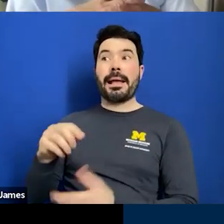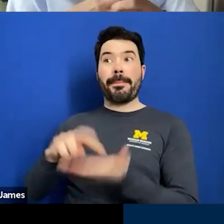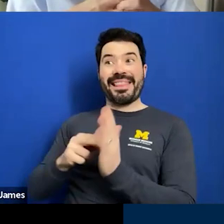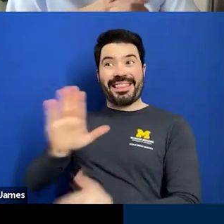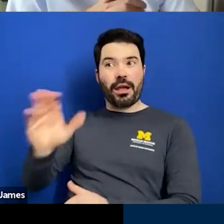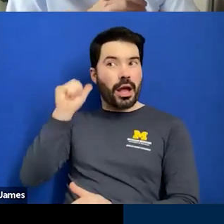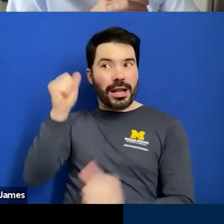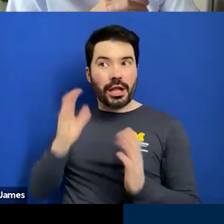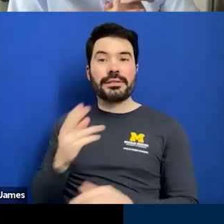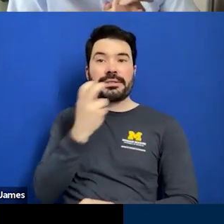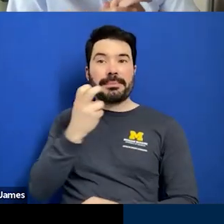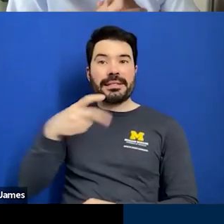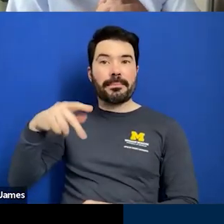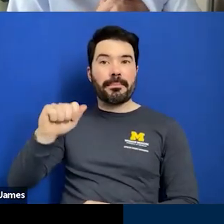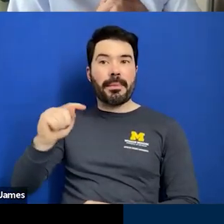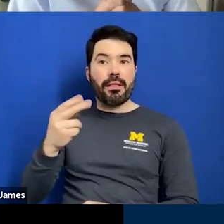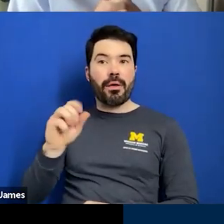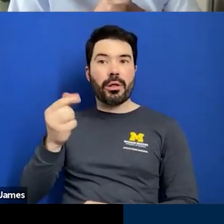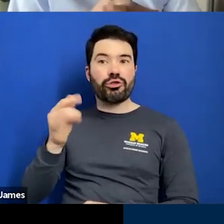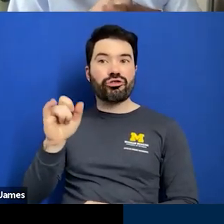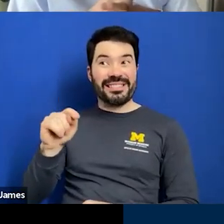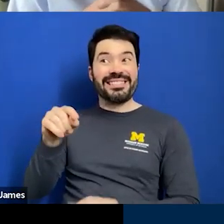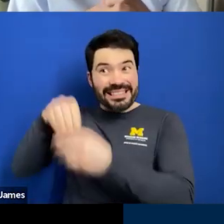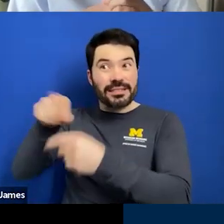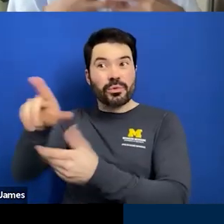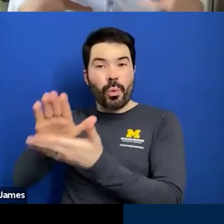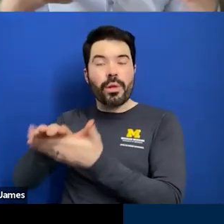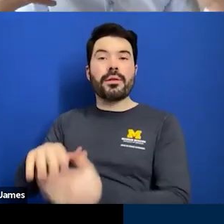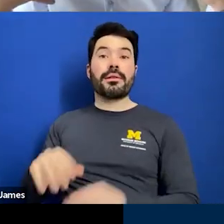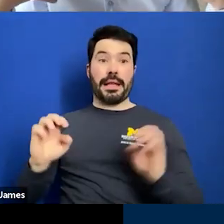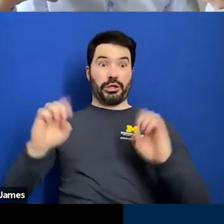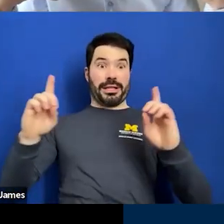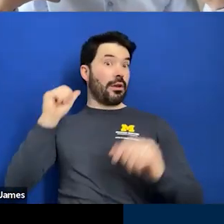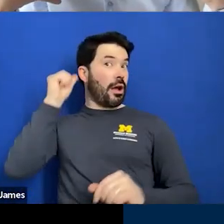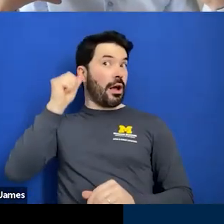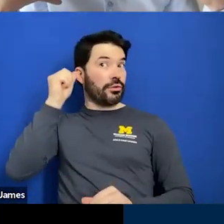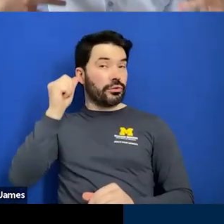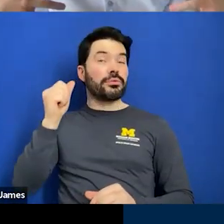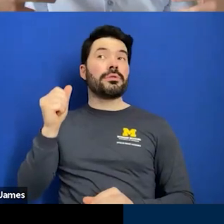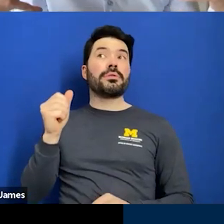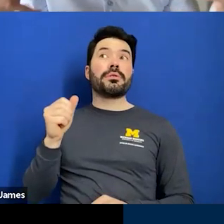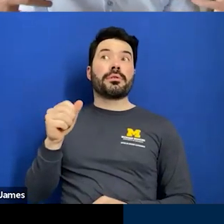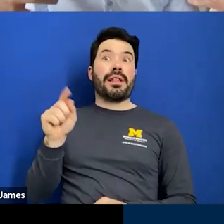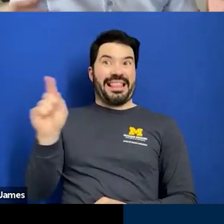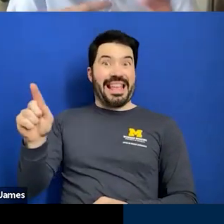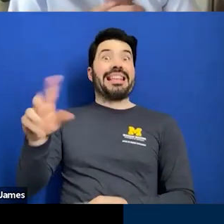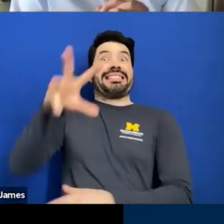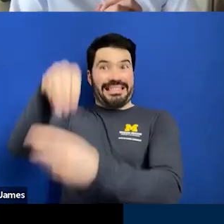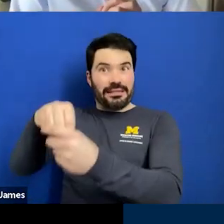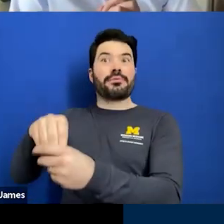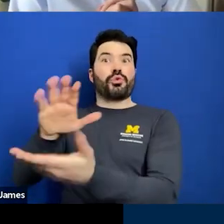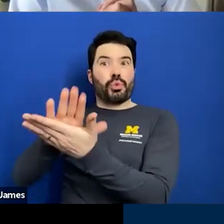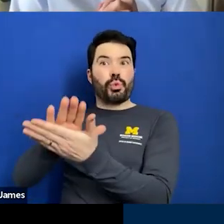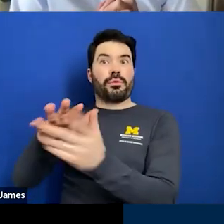audiologist, the speech pathologist in the school. Educational audiology is audiologist who works in the school setting to